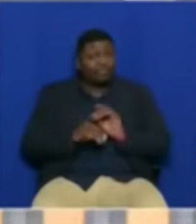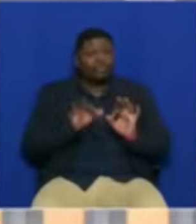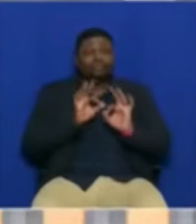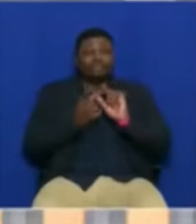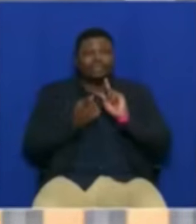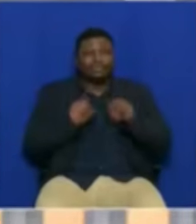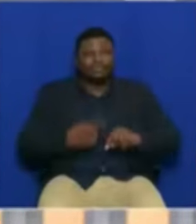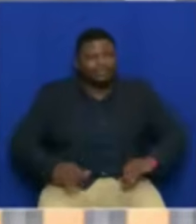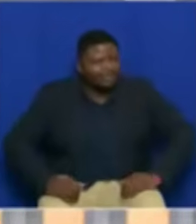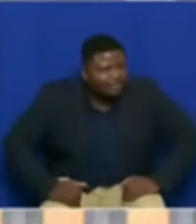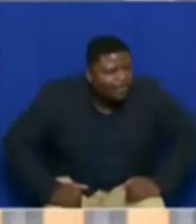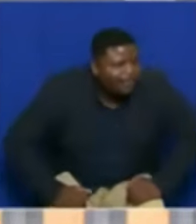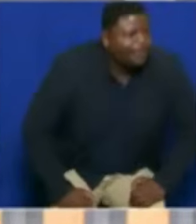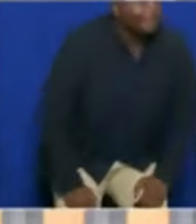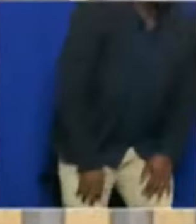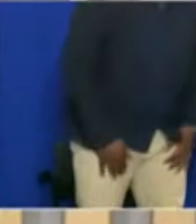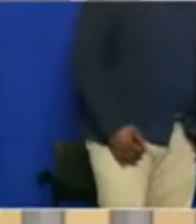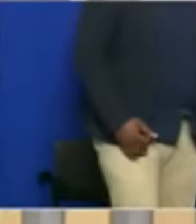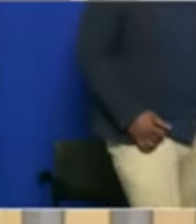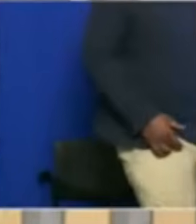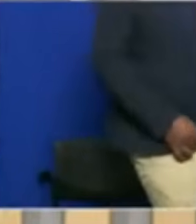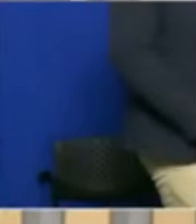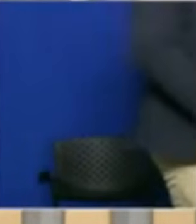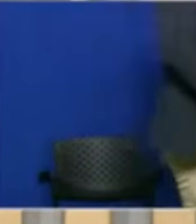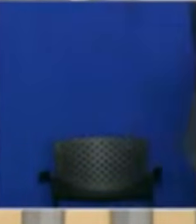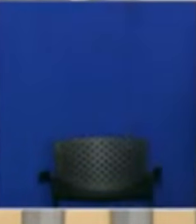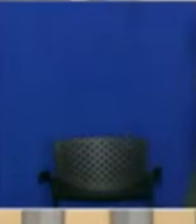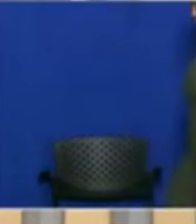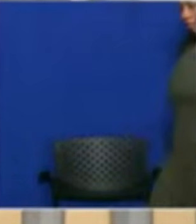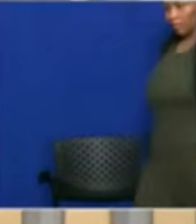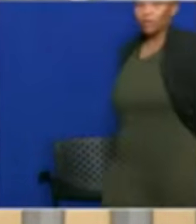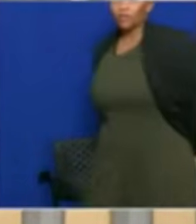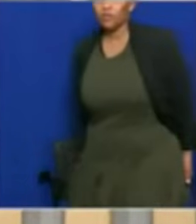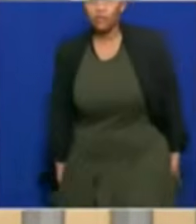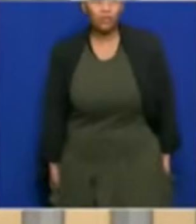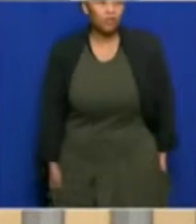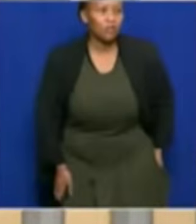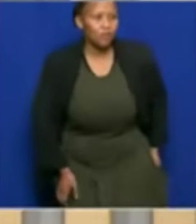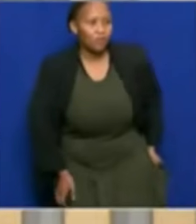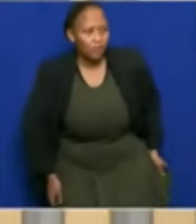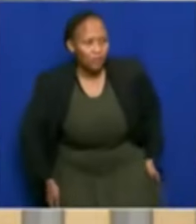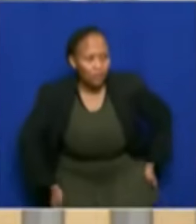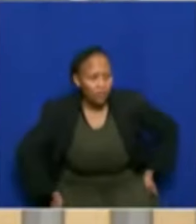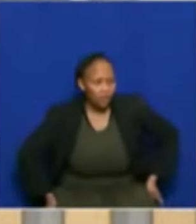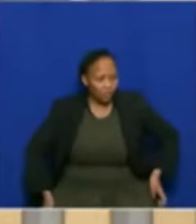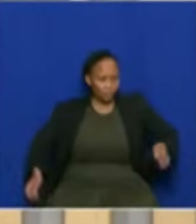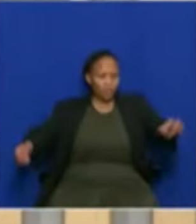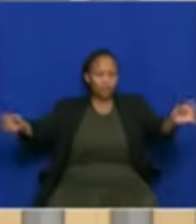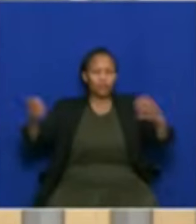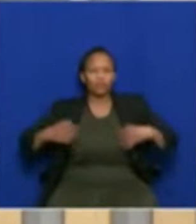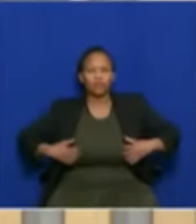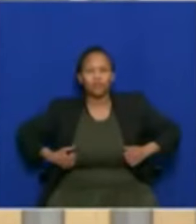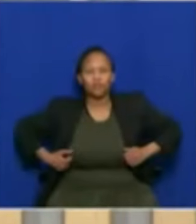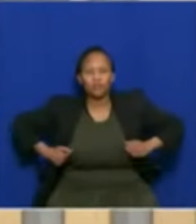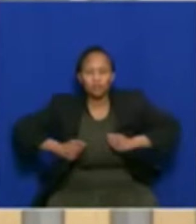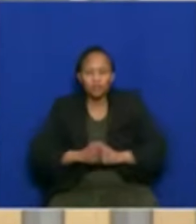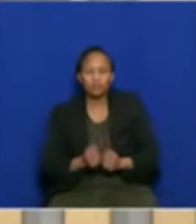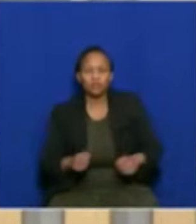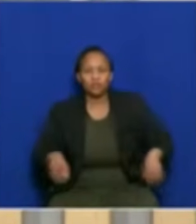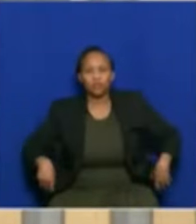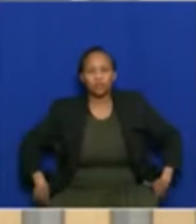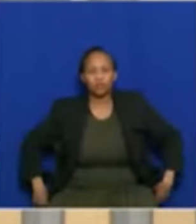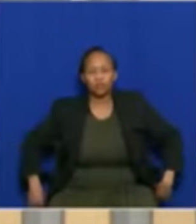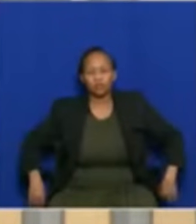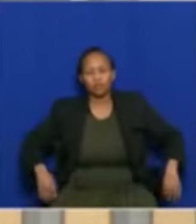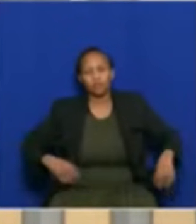So when you put it that way, close your mind, it's let me say I cannot take it any further, Chair, and I have to stand with what you say. All